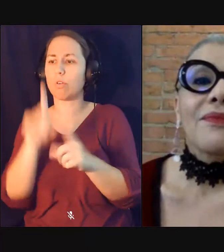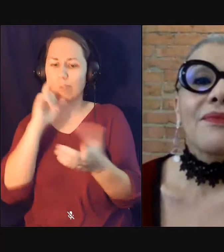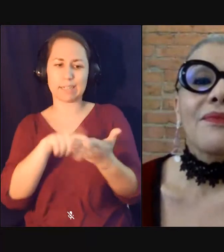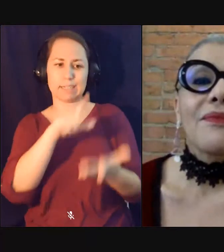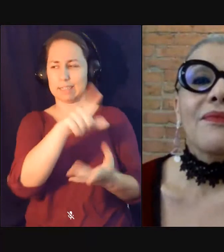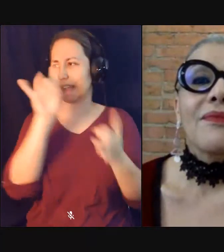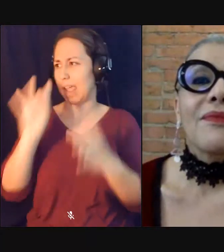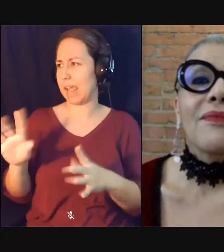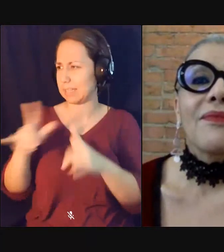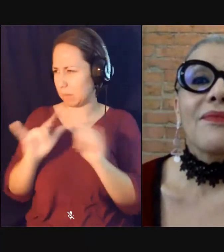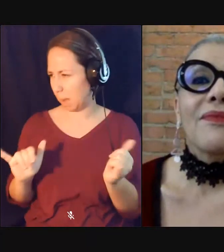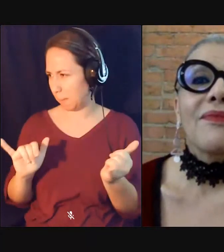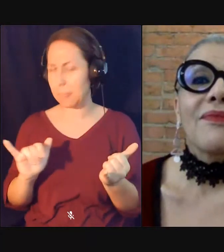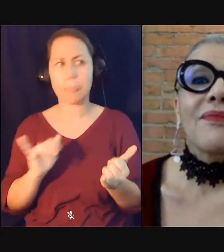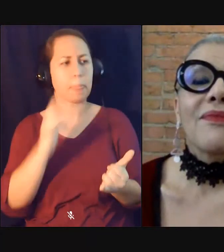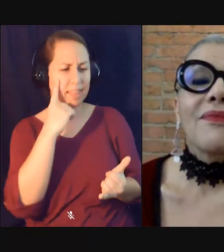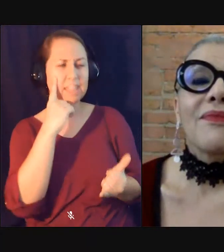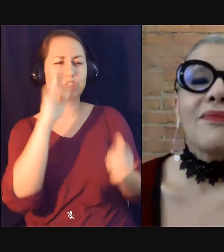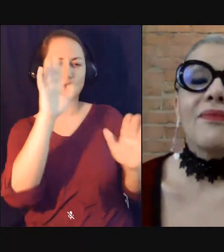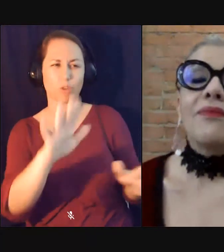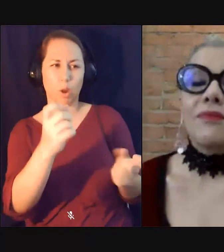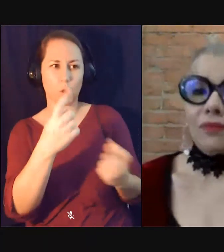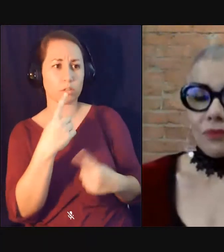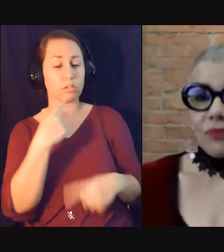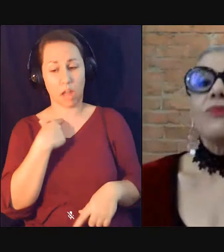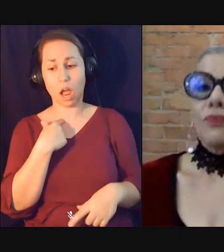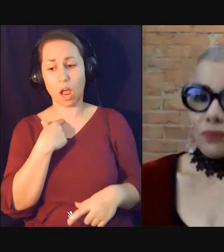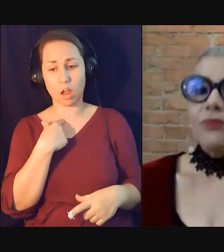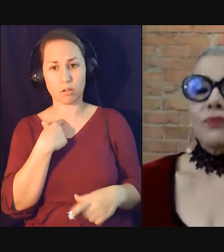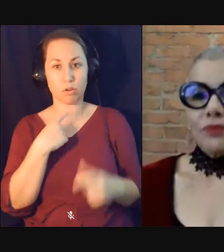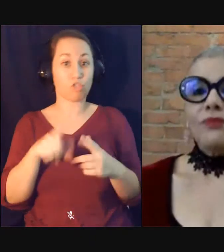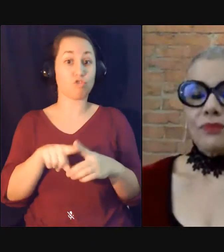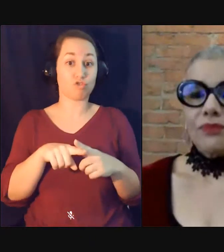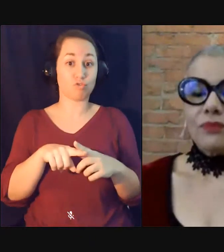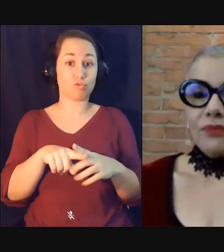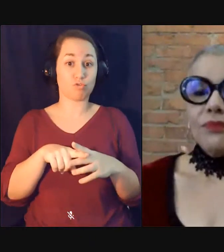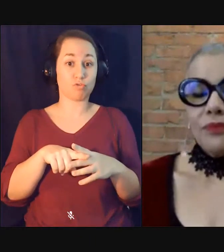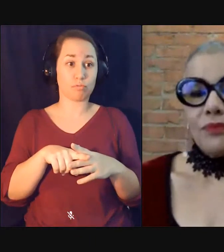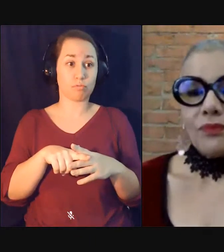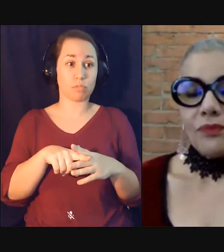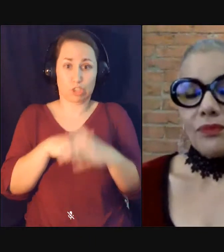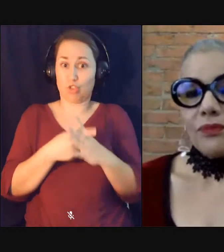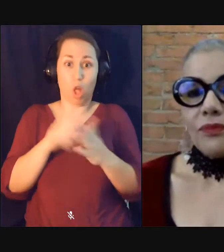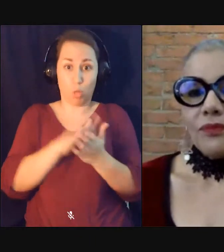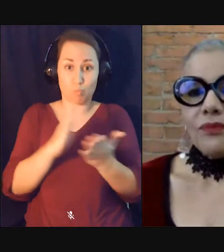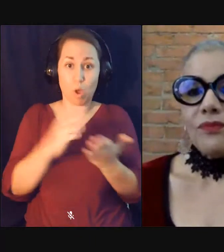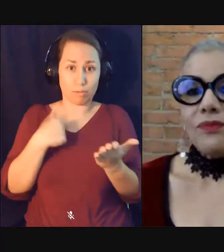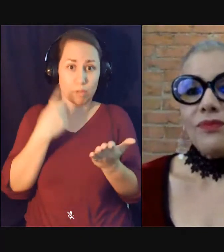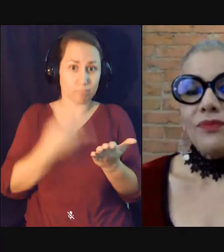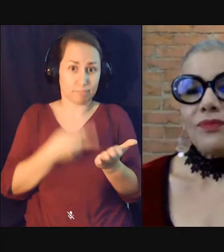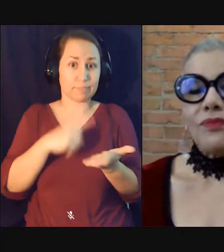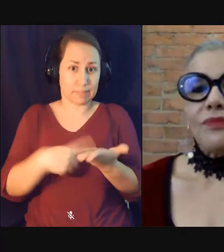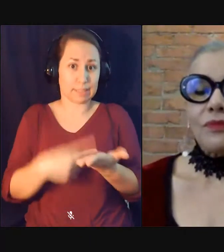So I think that's a great question. And I sort of bring this up almost from the introduction to the book. I think one of the great